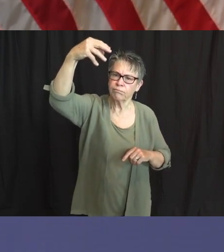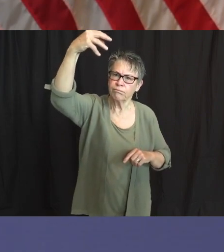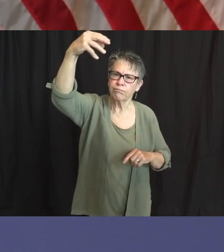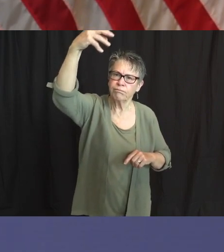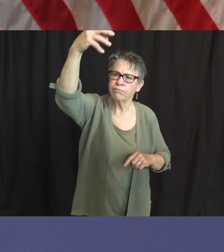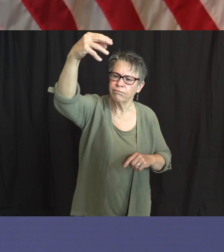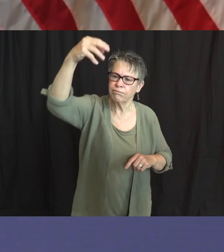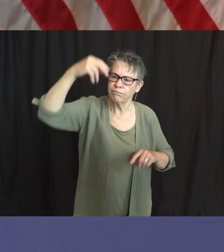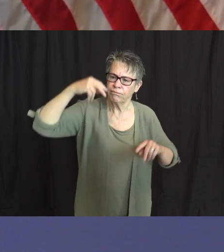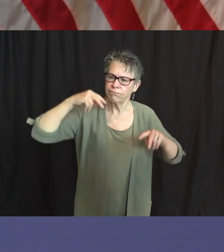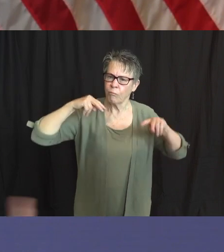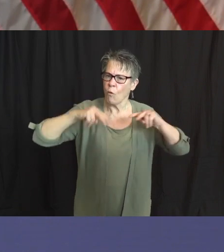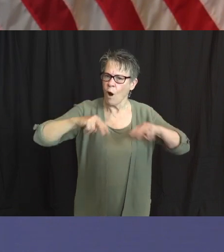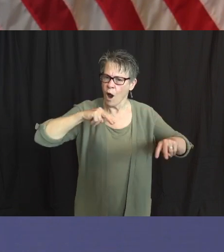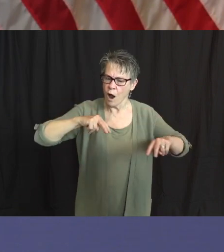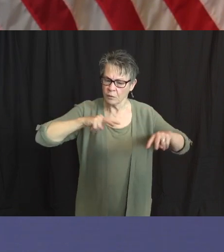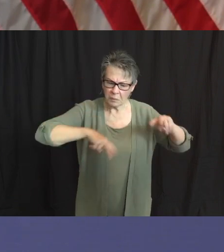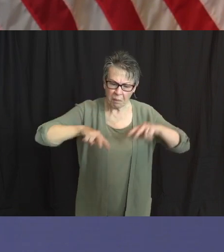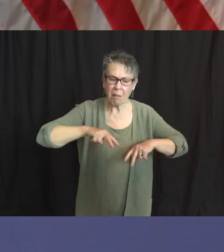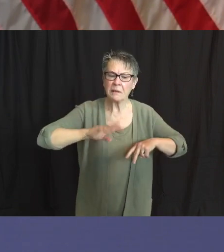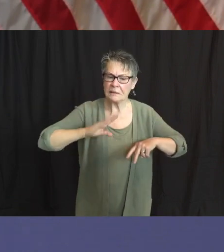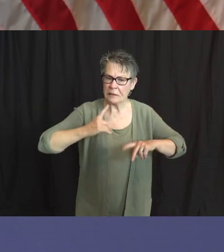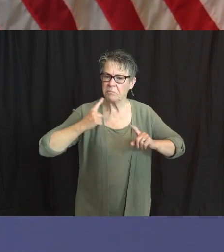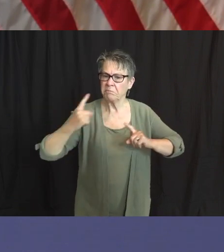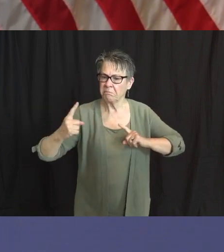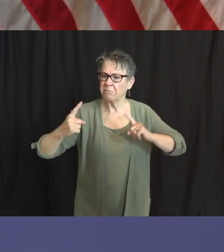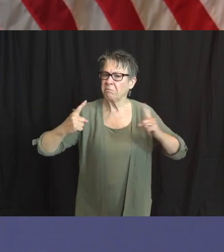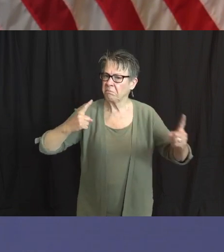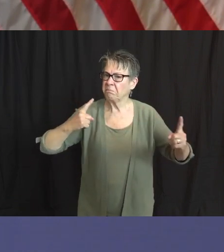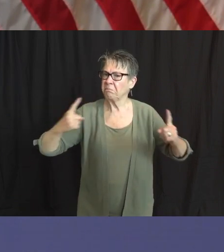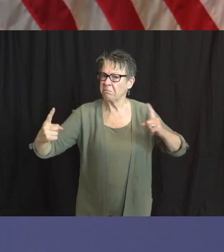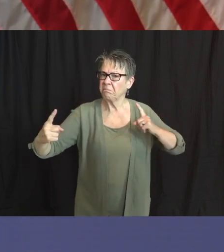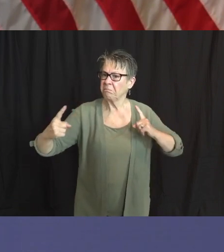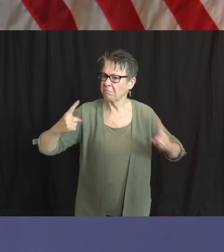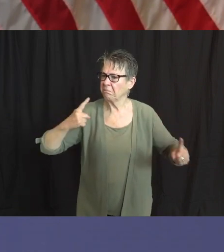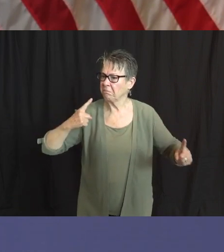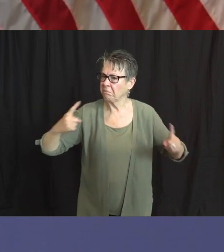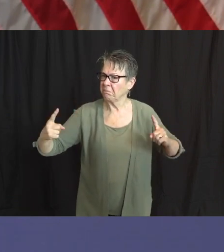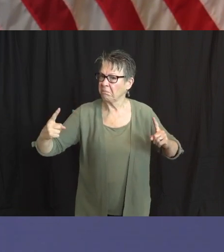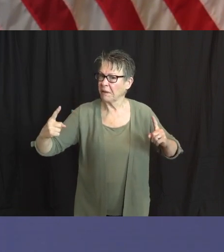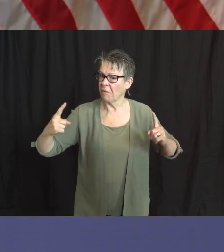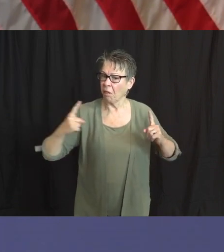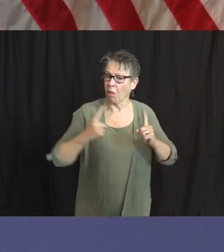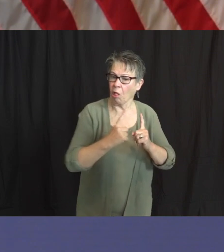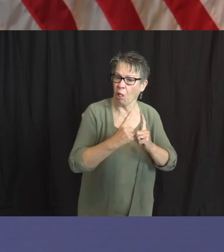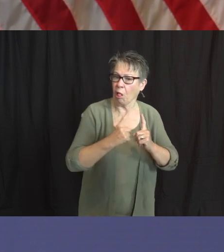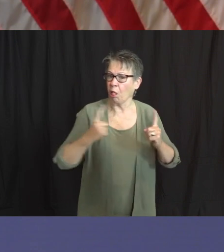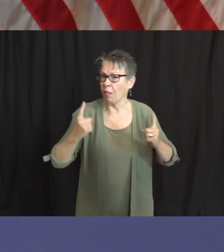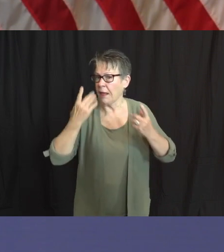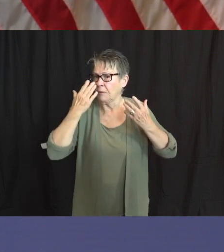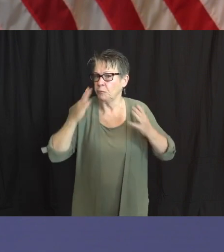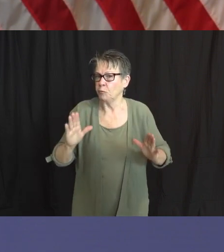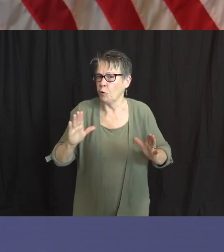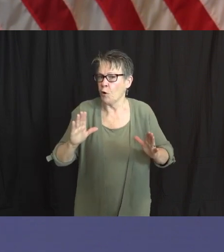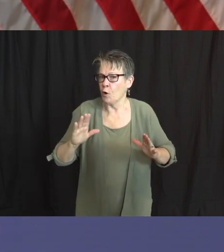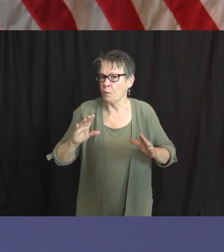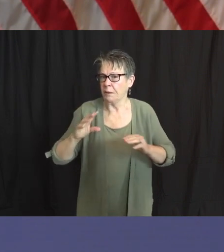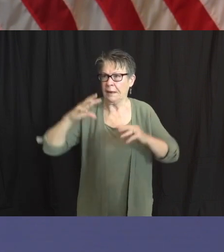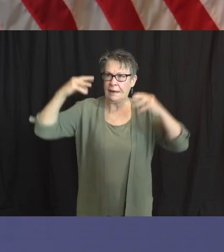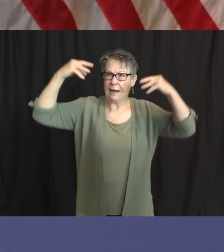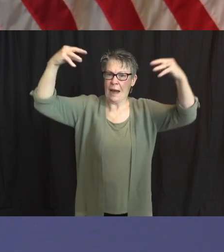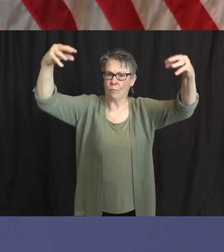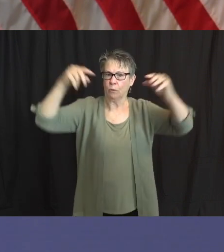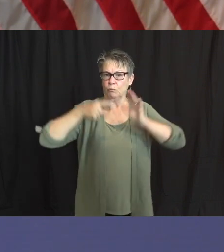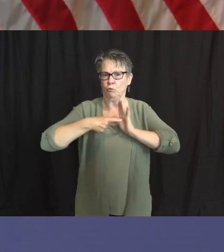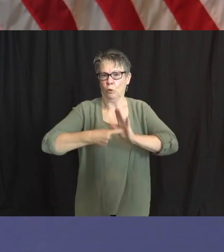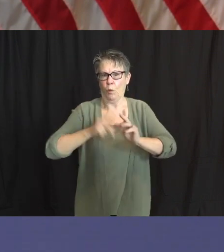compliant. But this is something, we got I'm not sure what the weather is going to be like over the weekend yet, but it's going to be a little bit choppy this